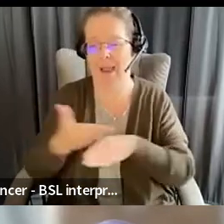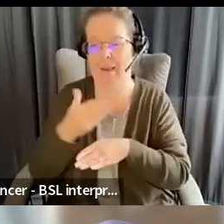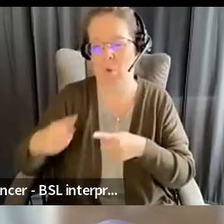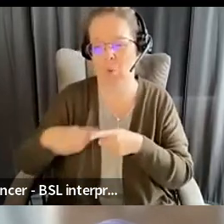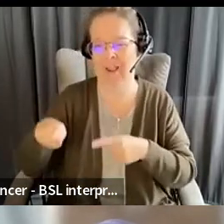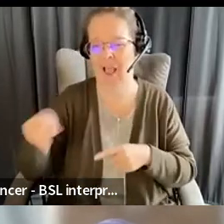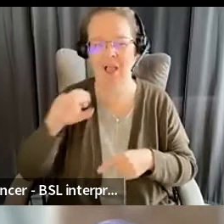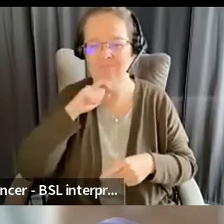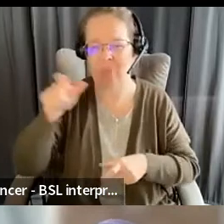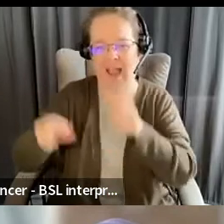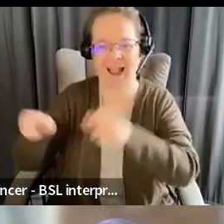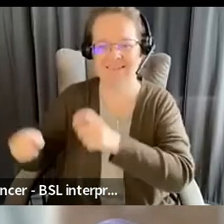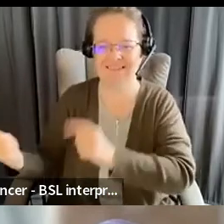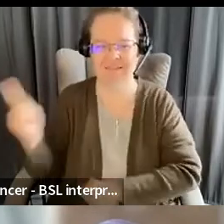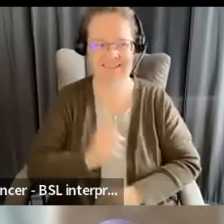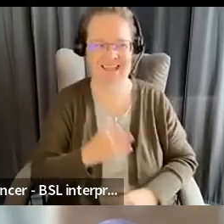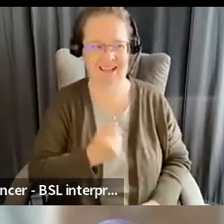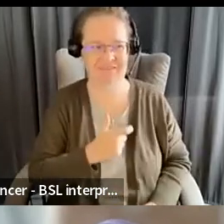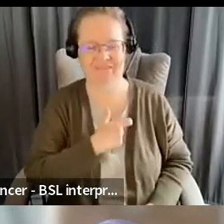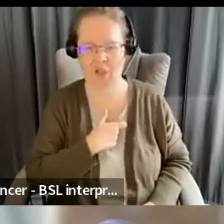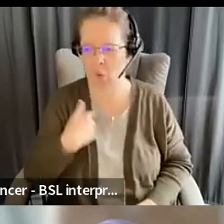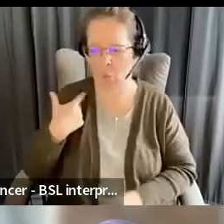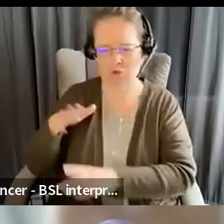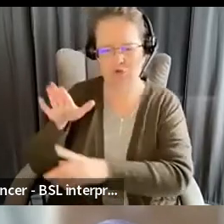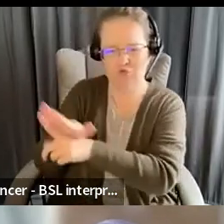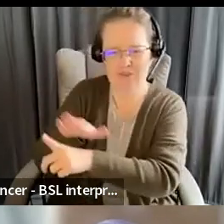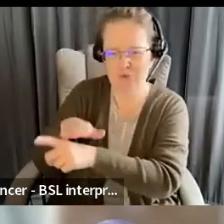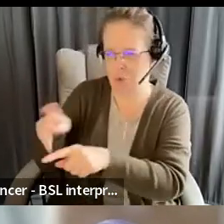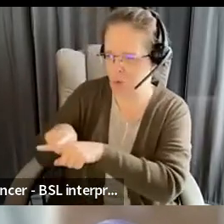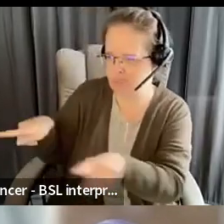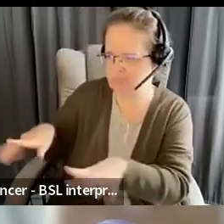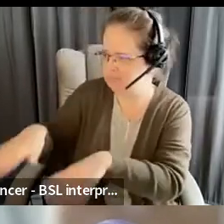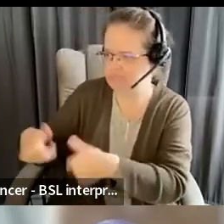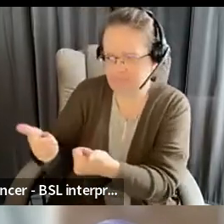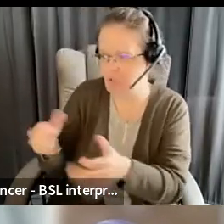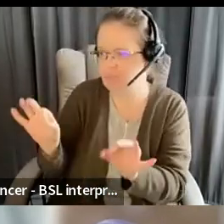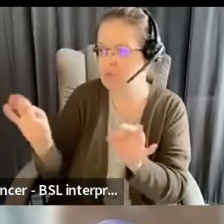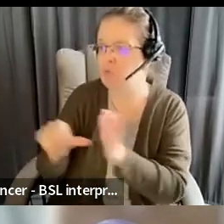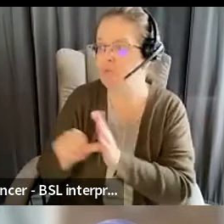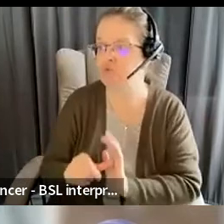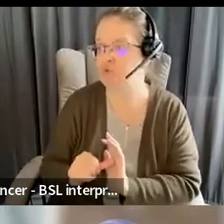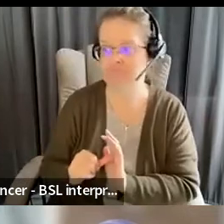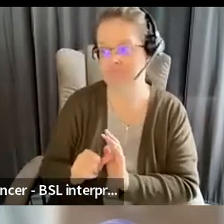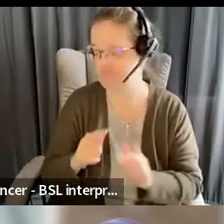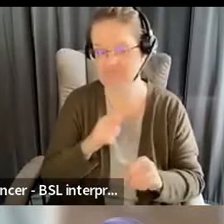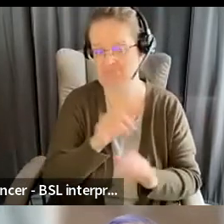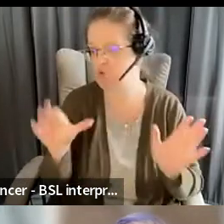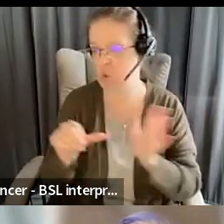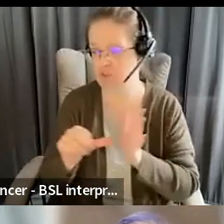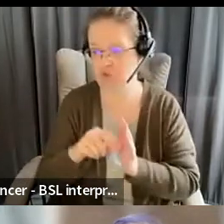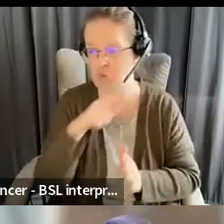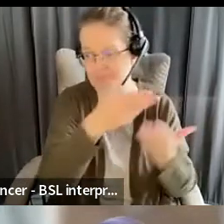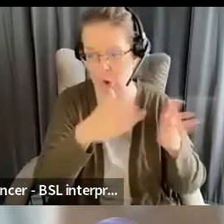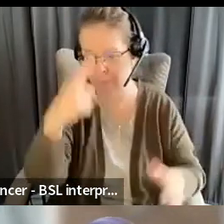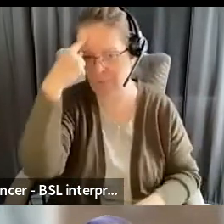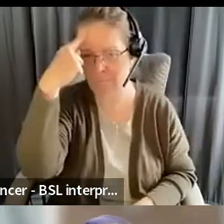going to be candidates, and we want to reassure them that there isn't an issue when they apply. No, and